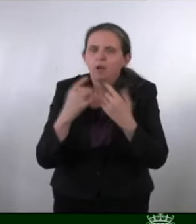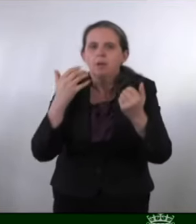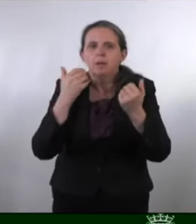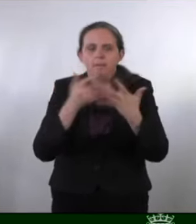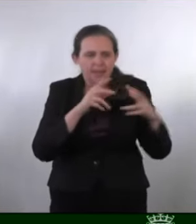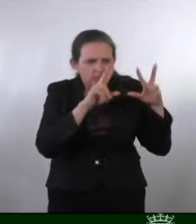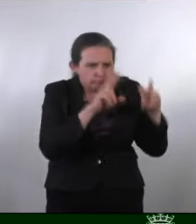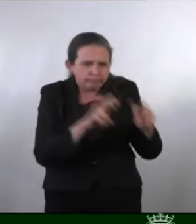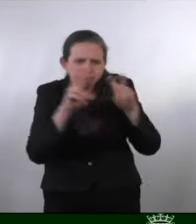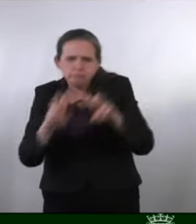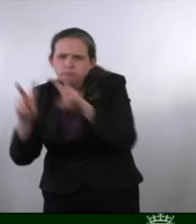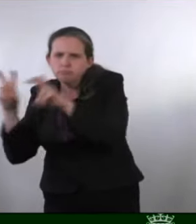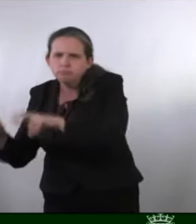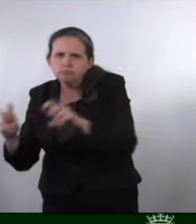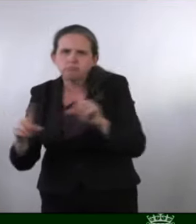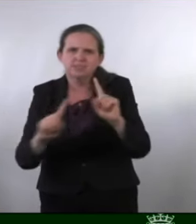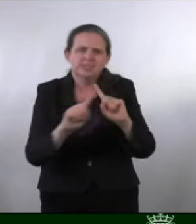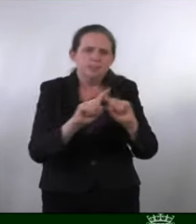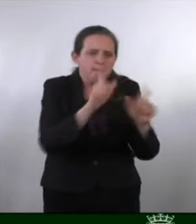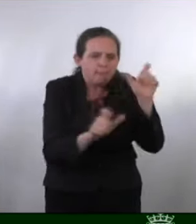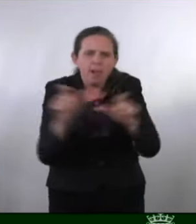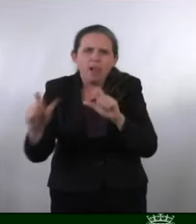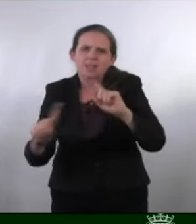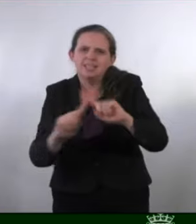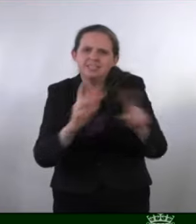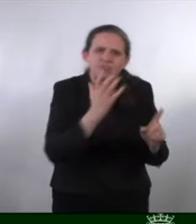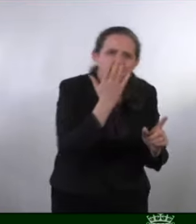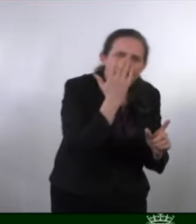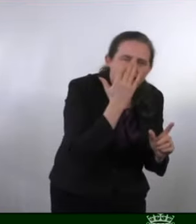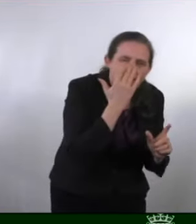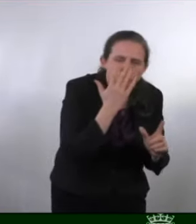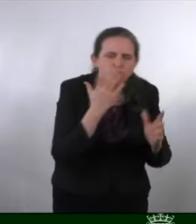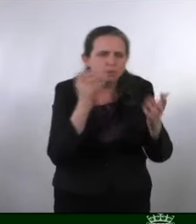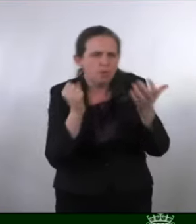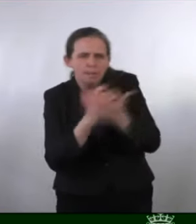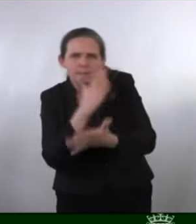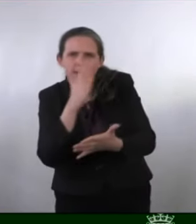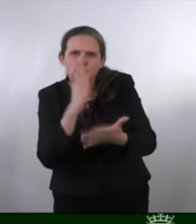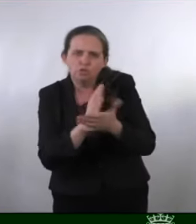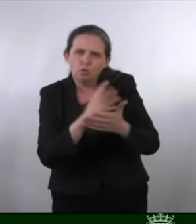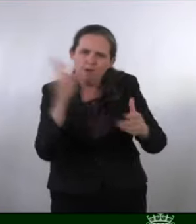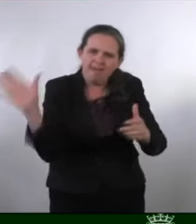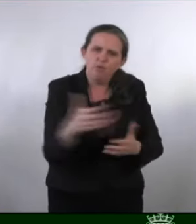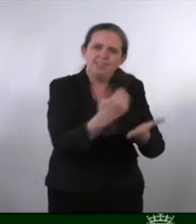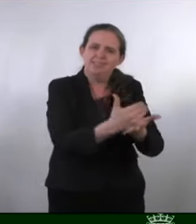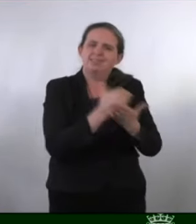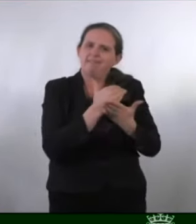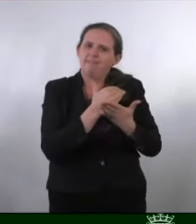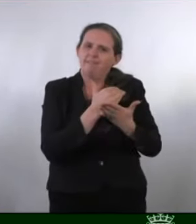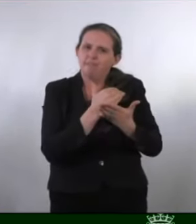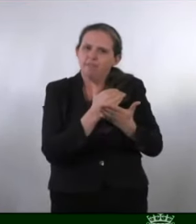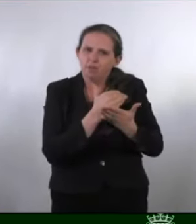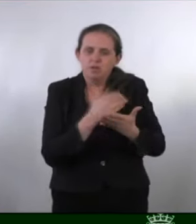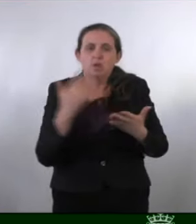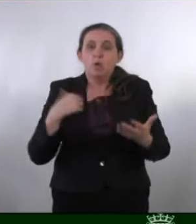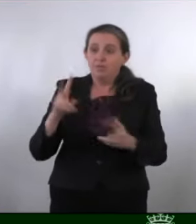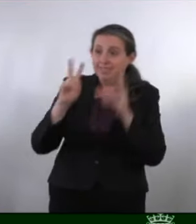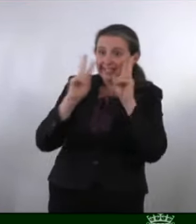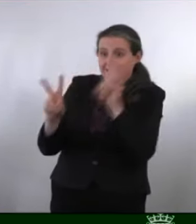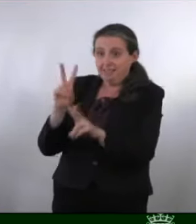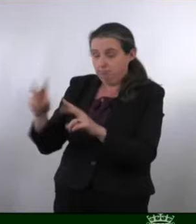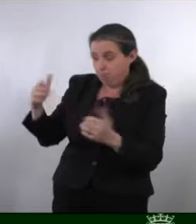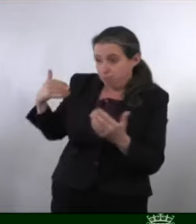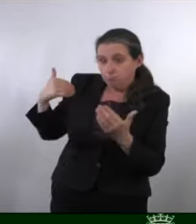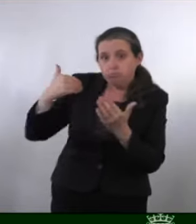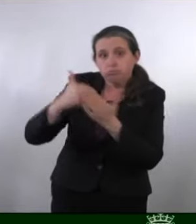over 60s, also looking at the rate by which cases are rising or falling, the percentage of those tested in a